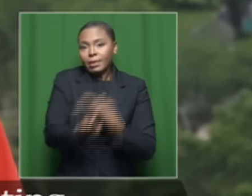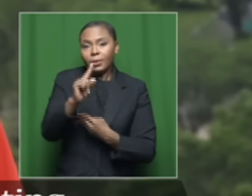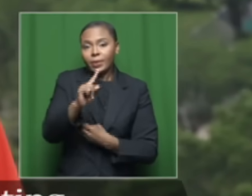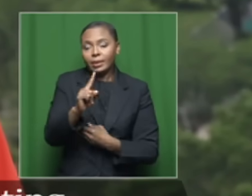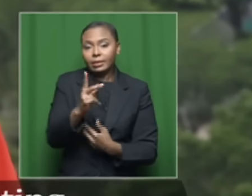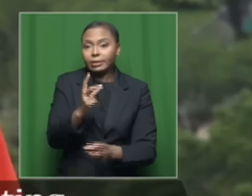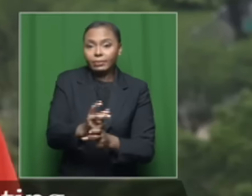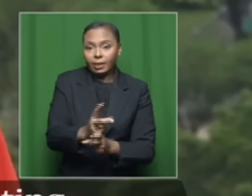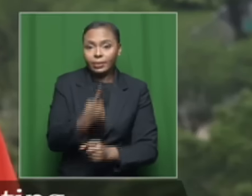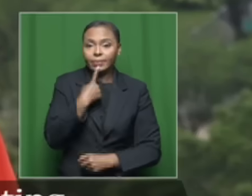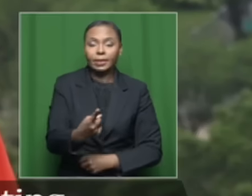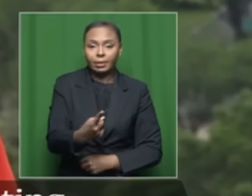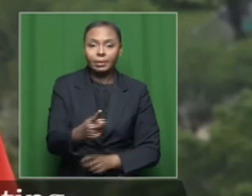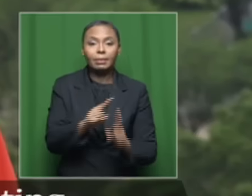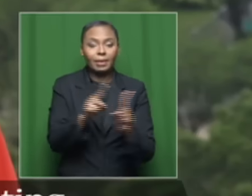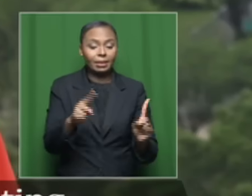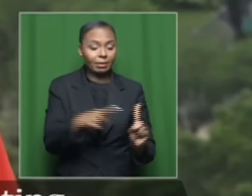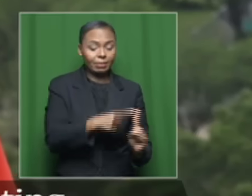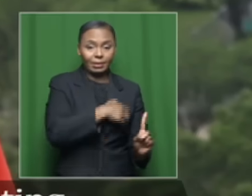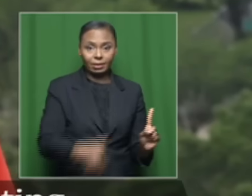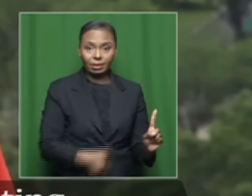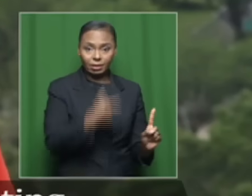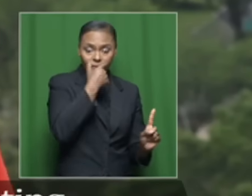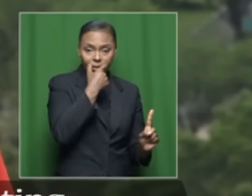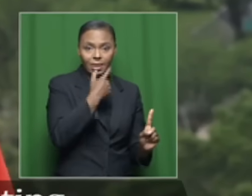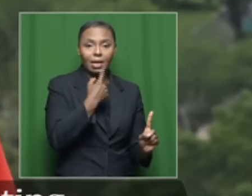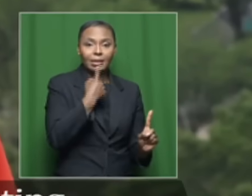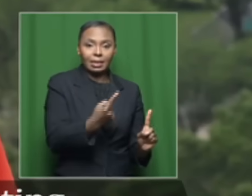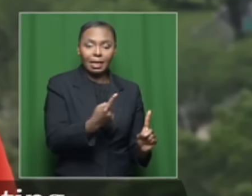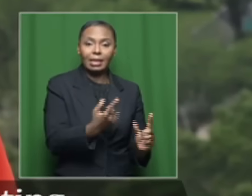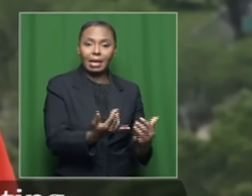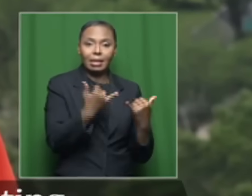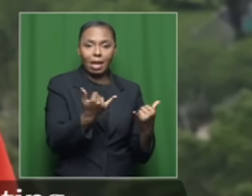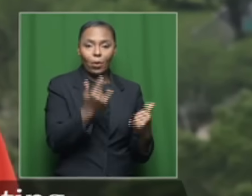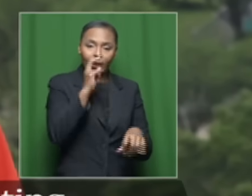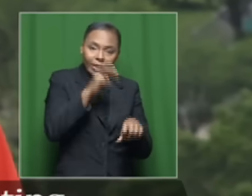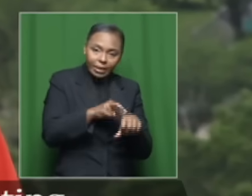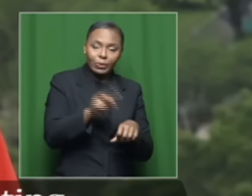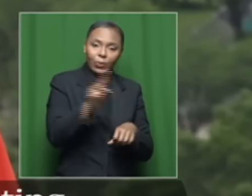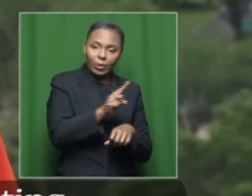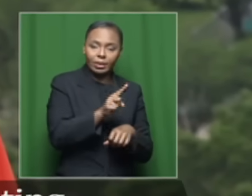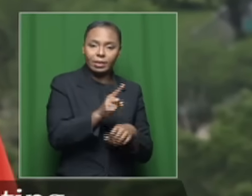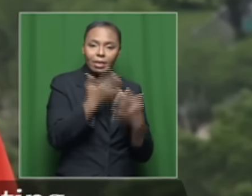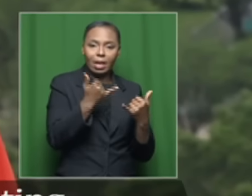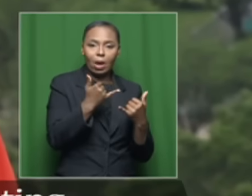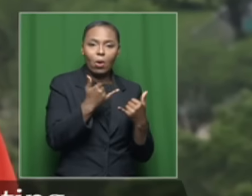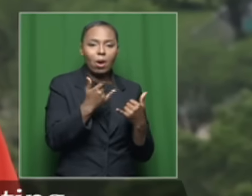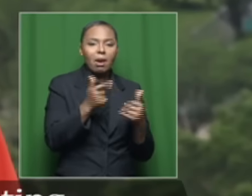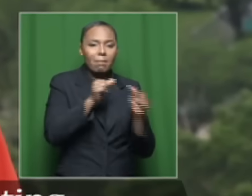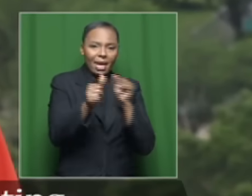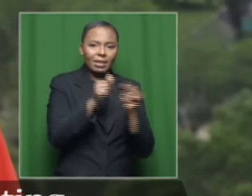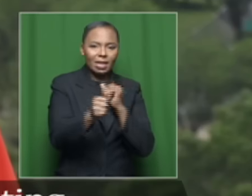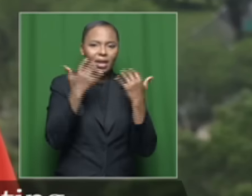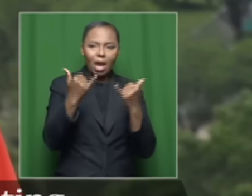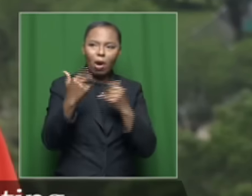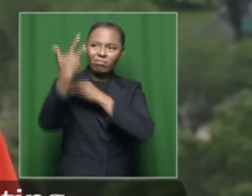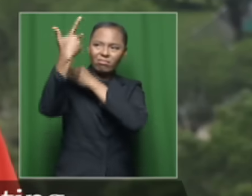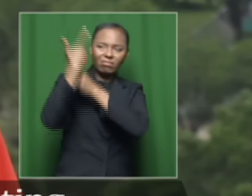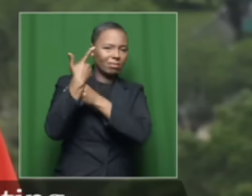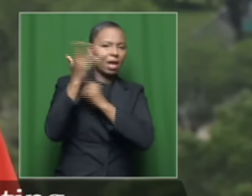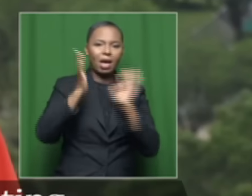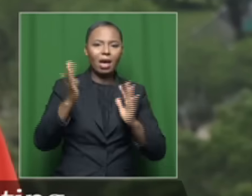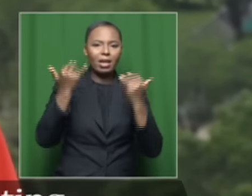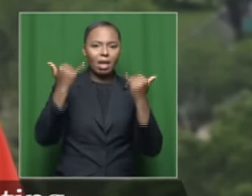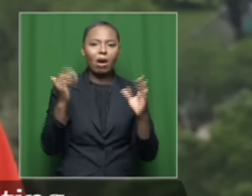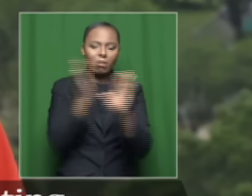Cyril Ramaphosa did said, you know, we need to talk about this away from the eyes of the media. He was, I think, really hoping to be able